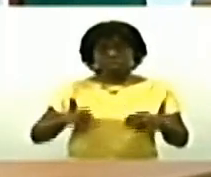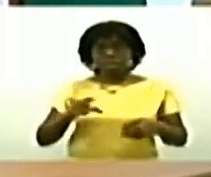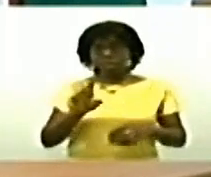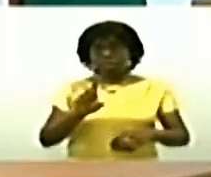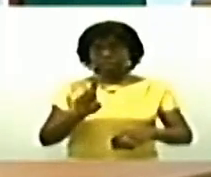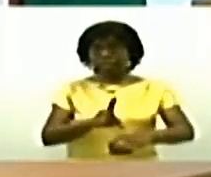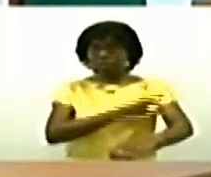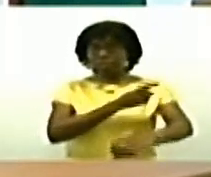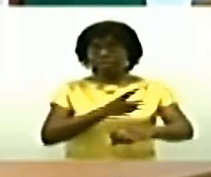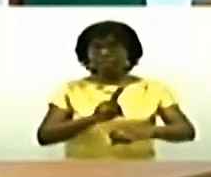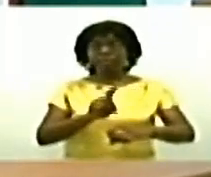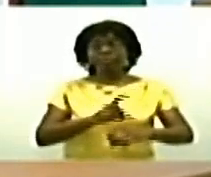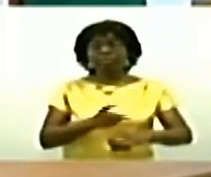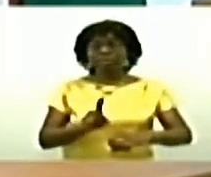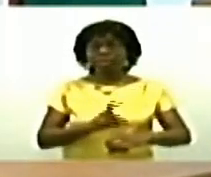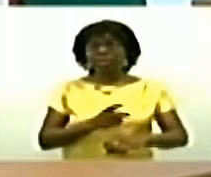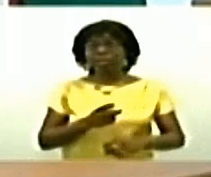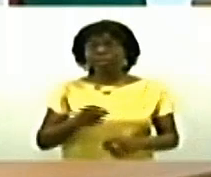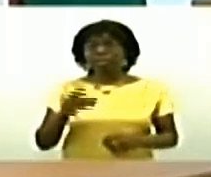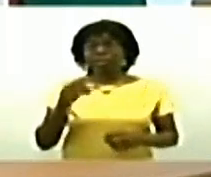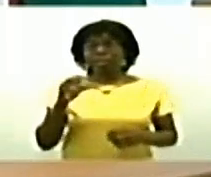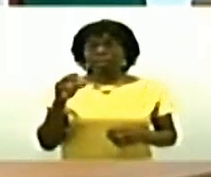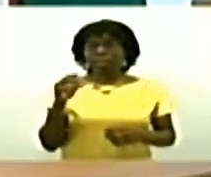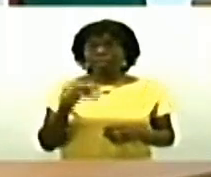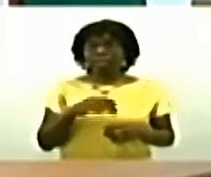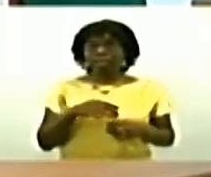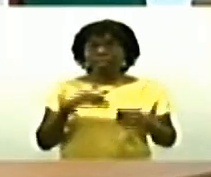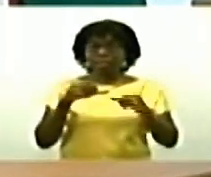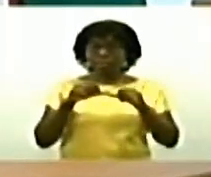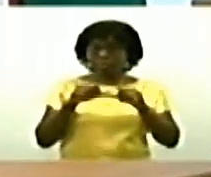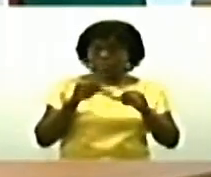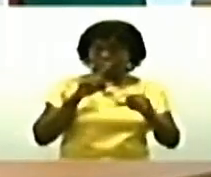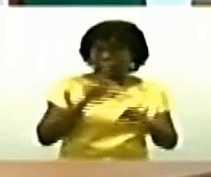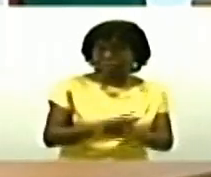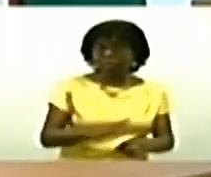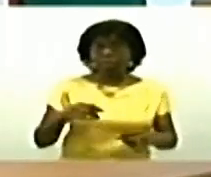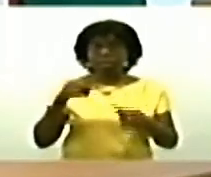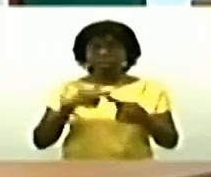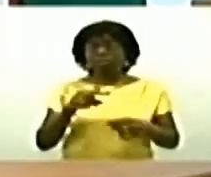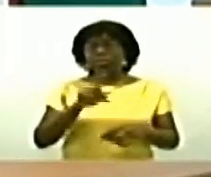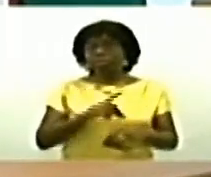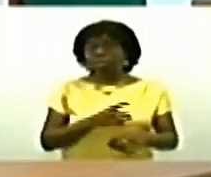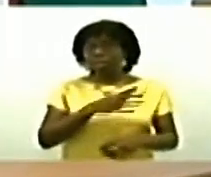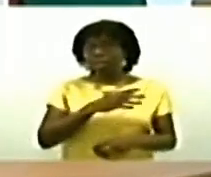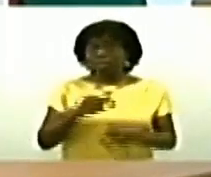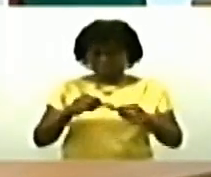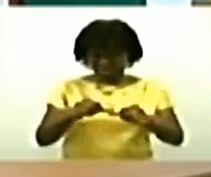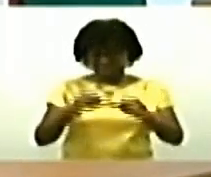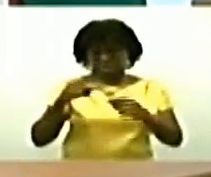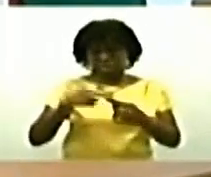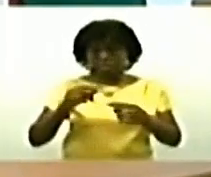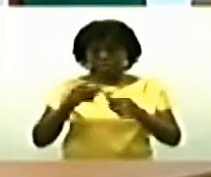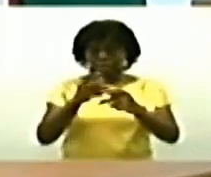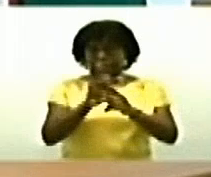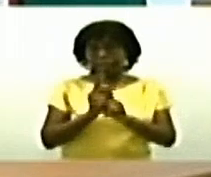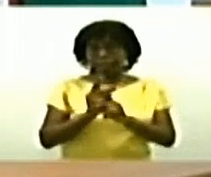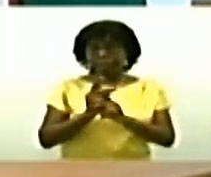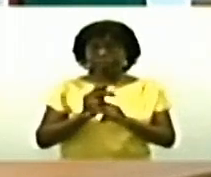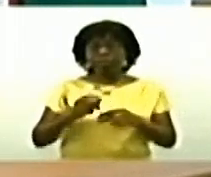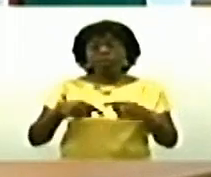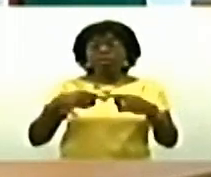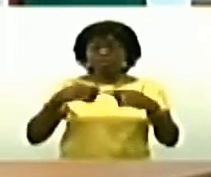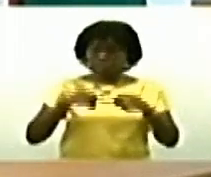Now that we have a new facility, it has its own challenges and so on. But I want you to continue to keep